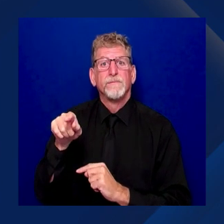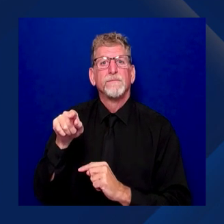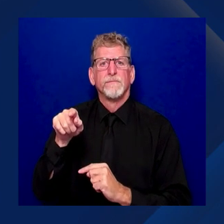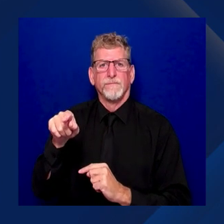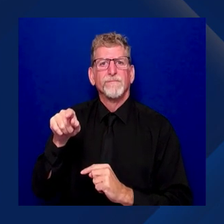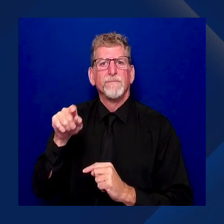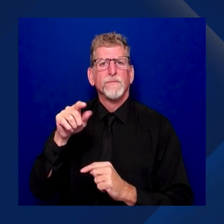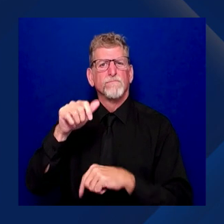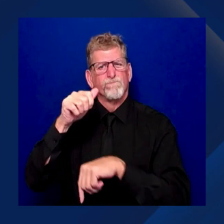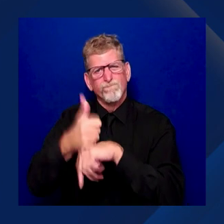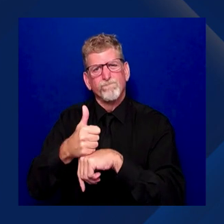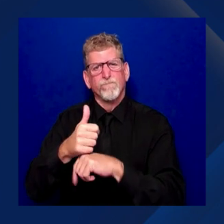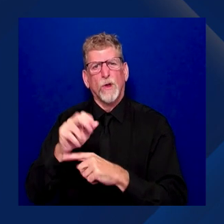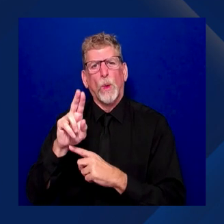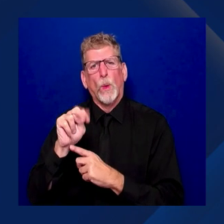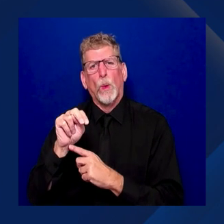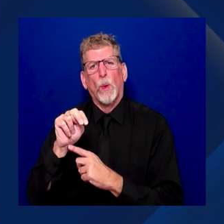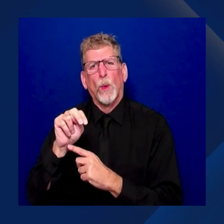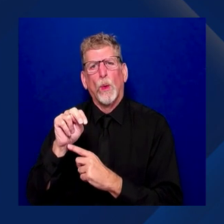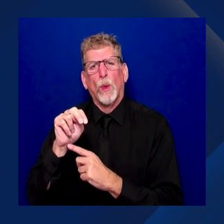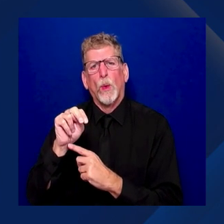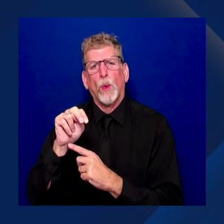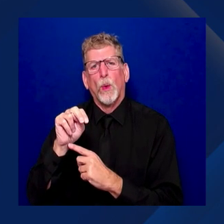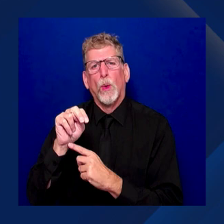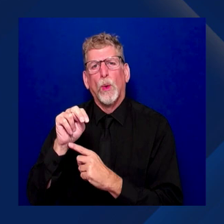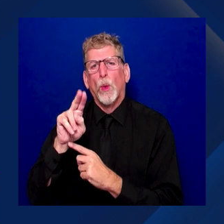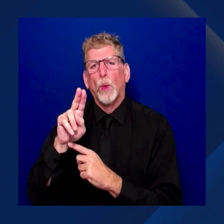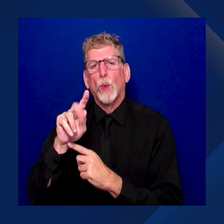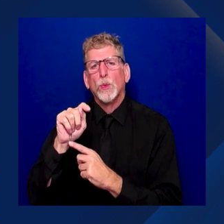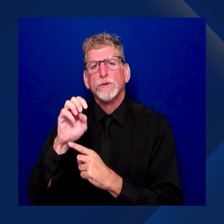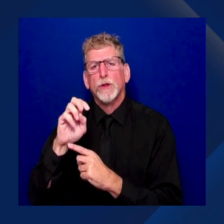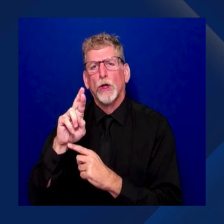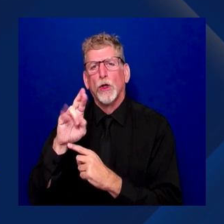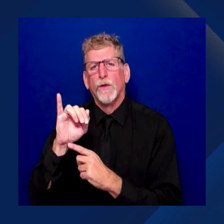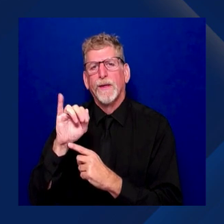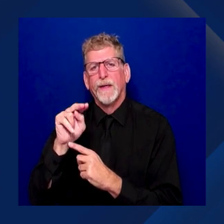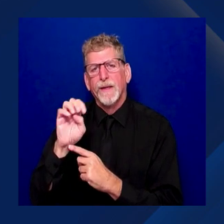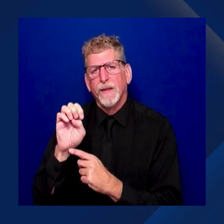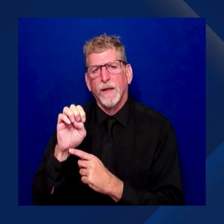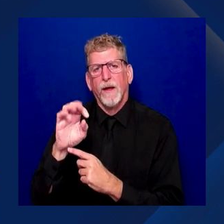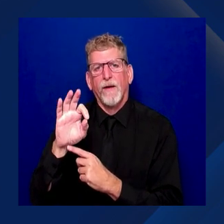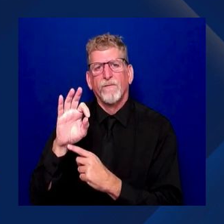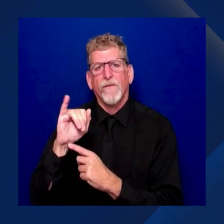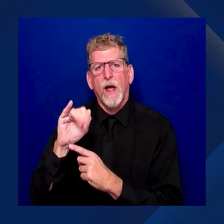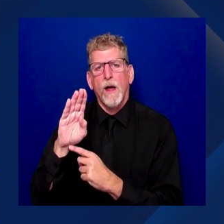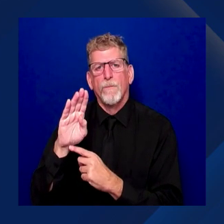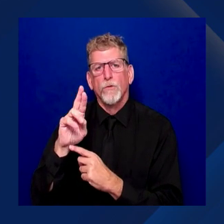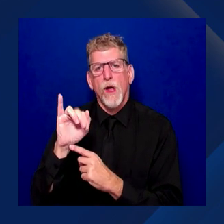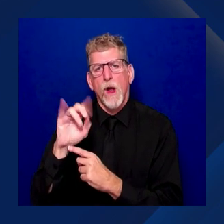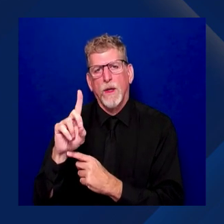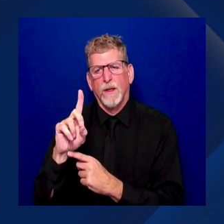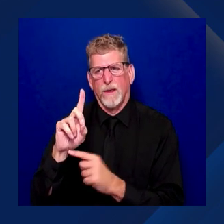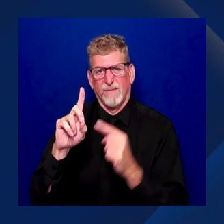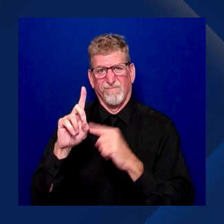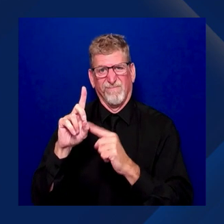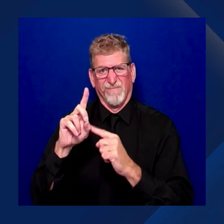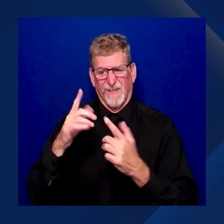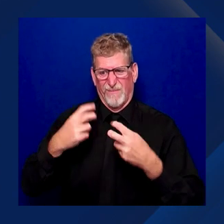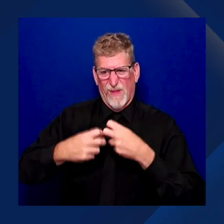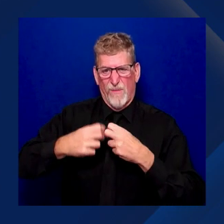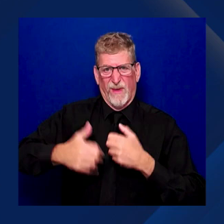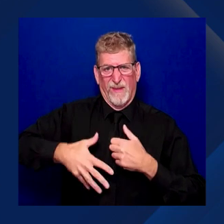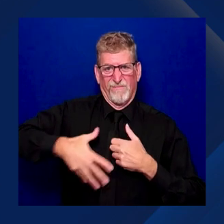address many of the biggest issues that affect so many women, the underlying conditions